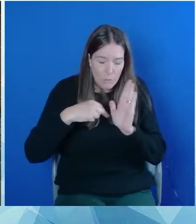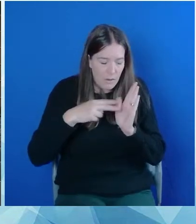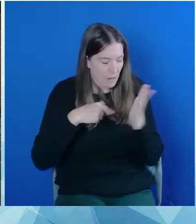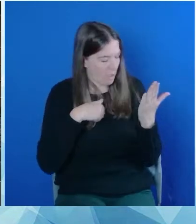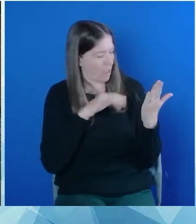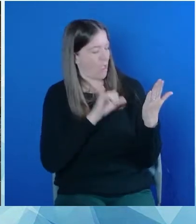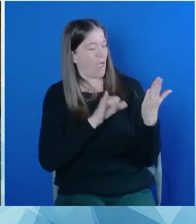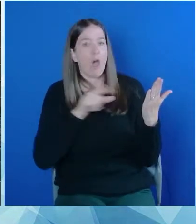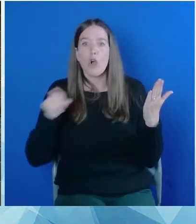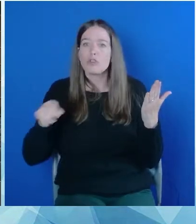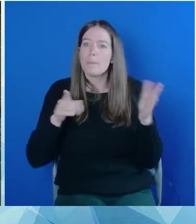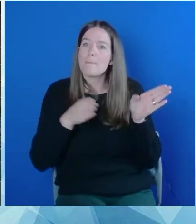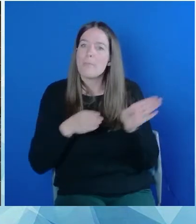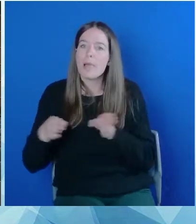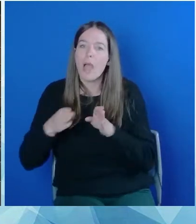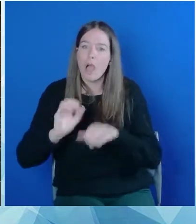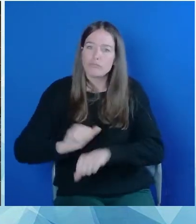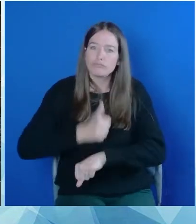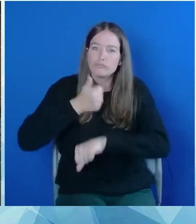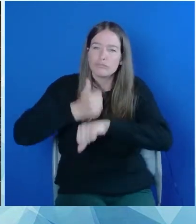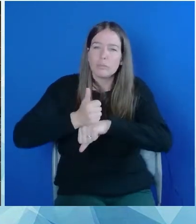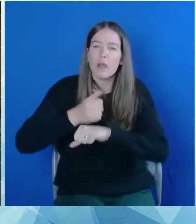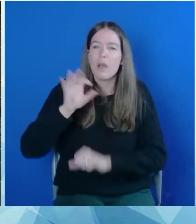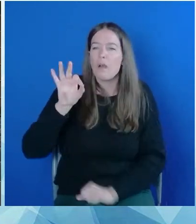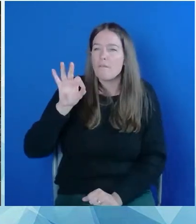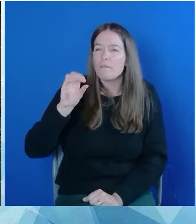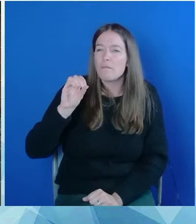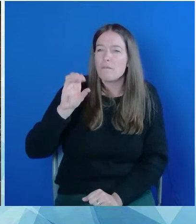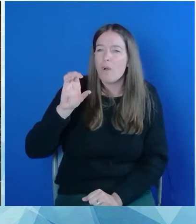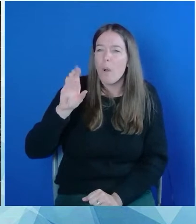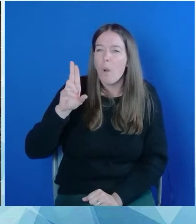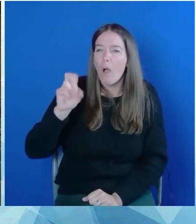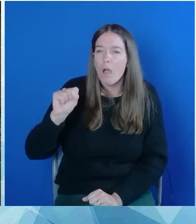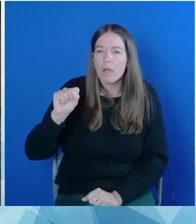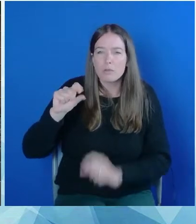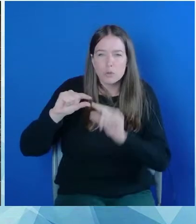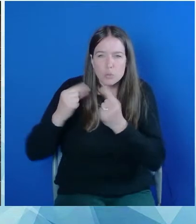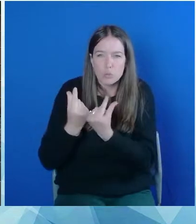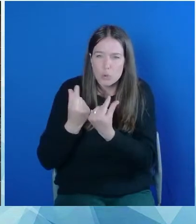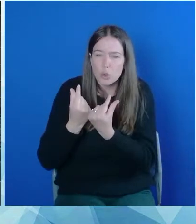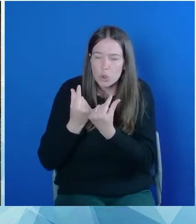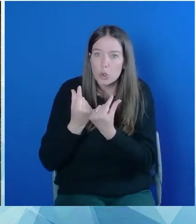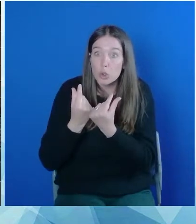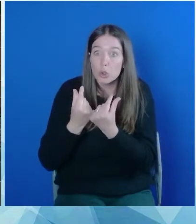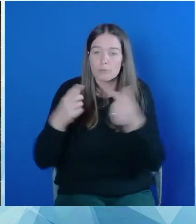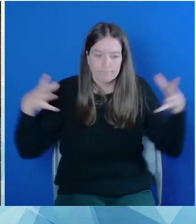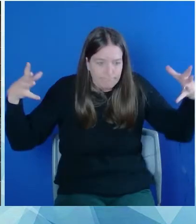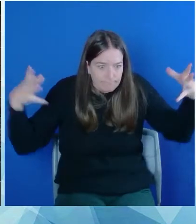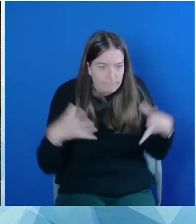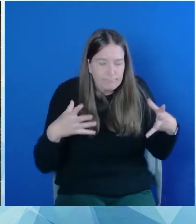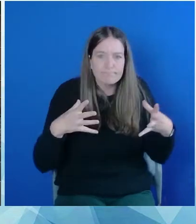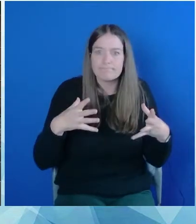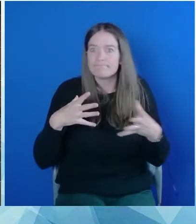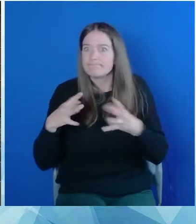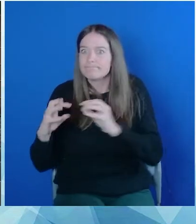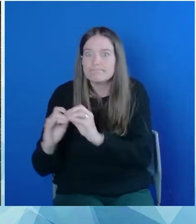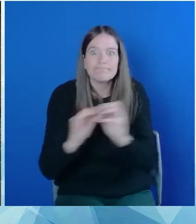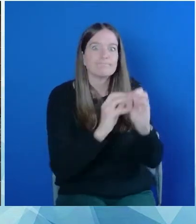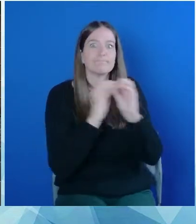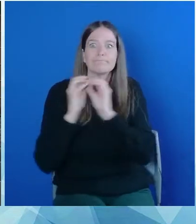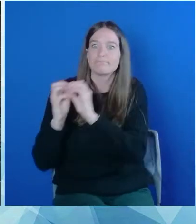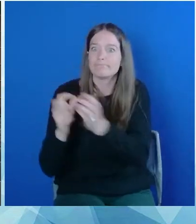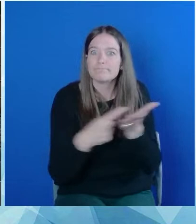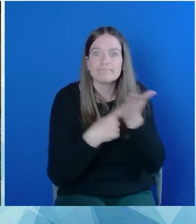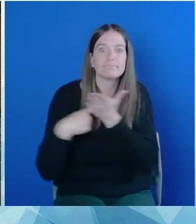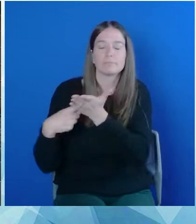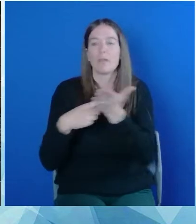focus groups for conversation and sharing of information, which I think will be a wonderful asset to communication. Communication